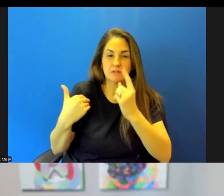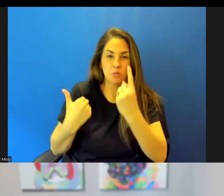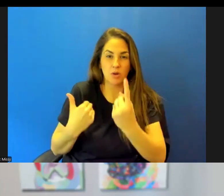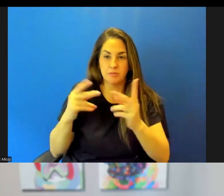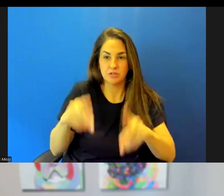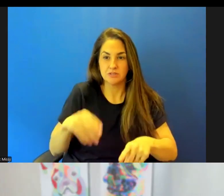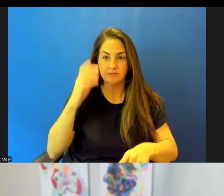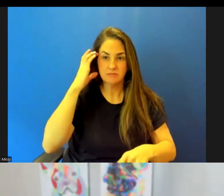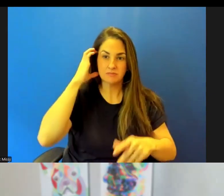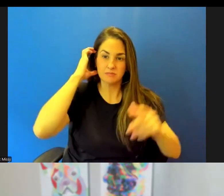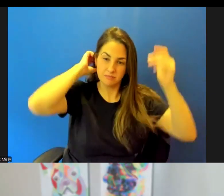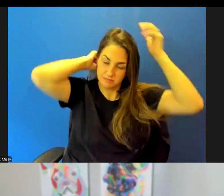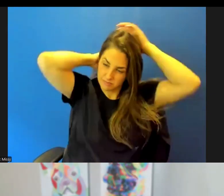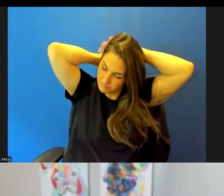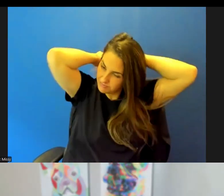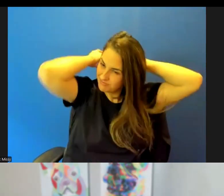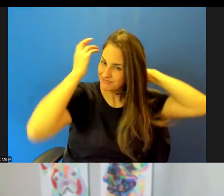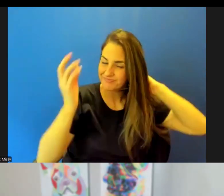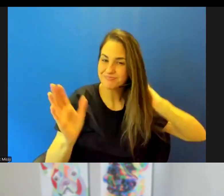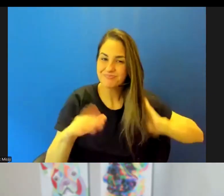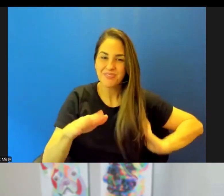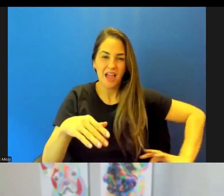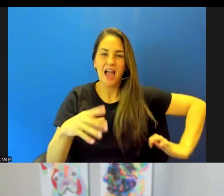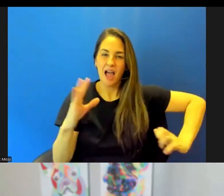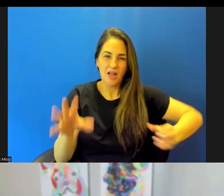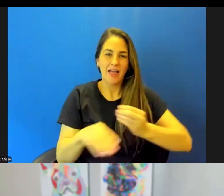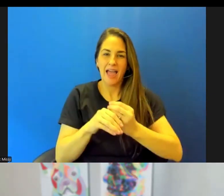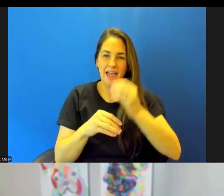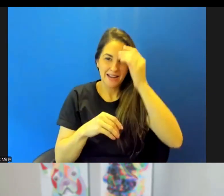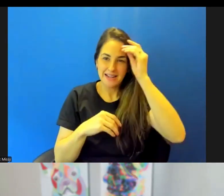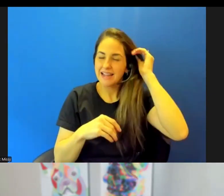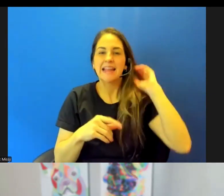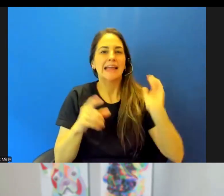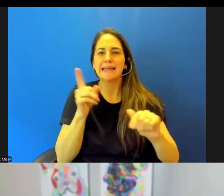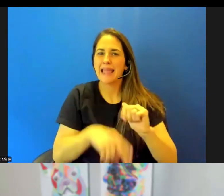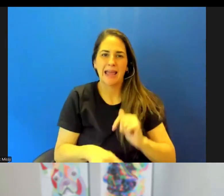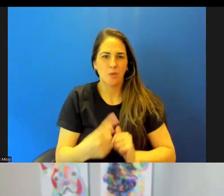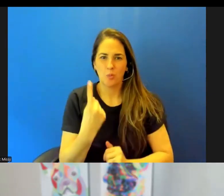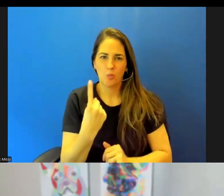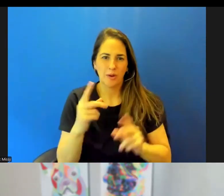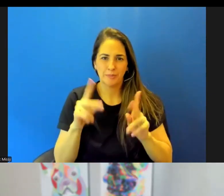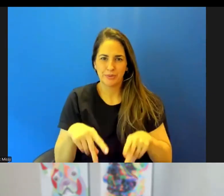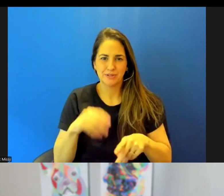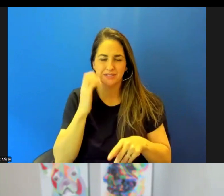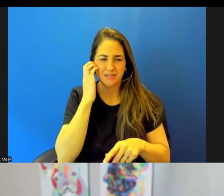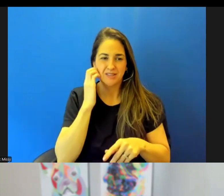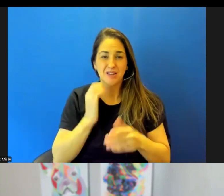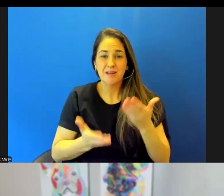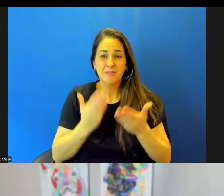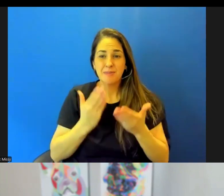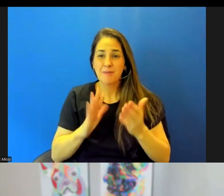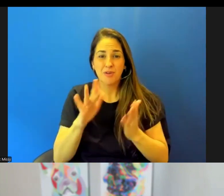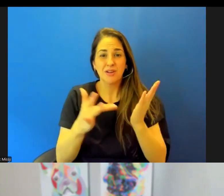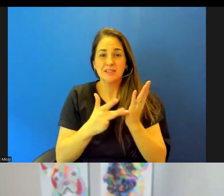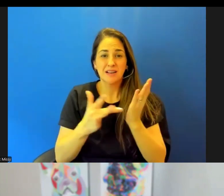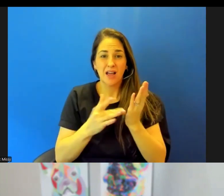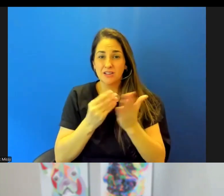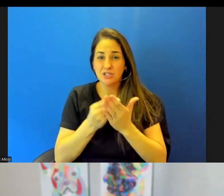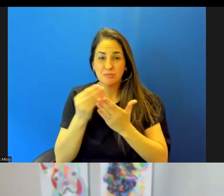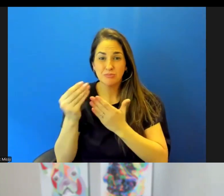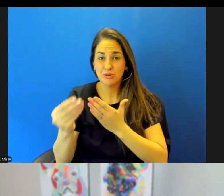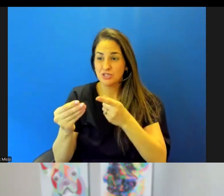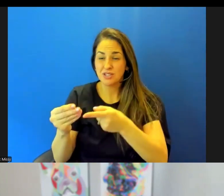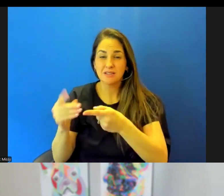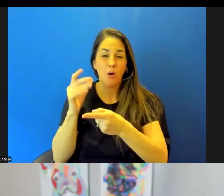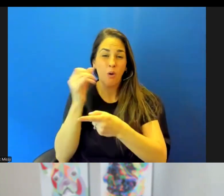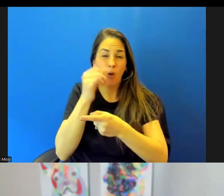would jump into that even because it can't just be one person. Like you can have the most accessible technology purchased,